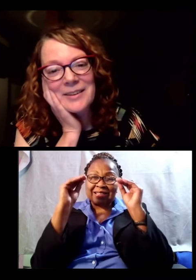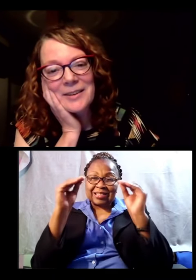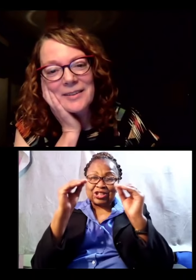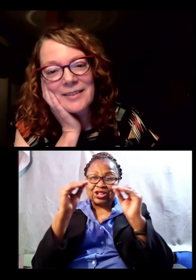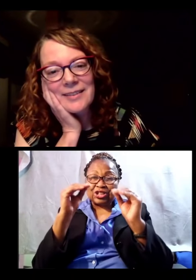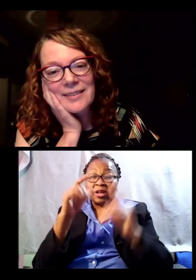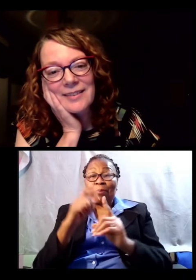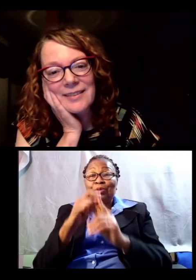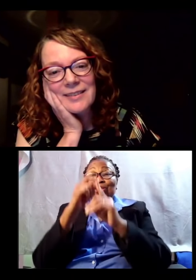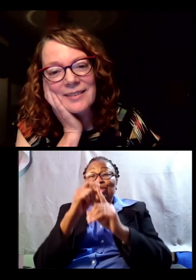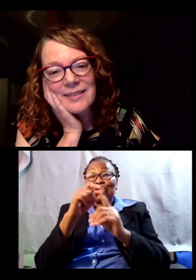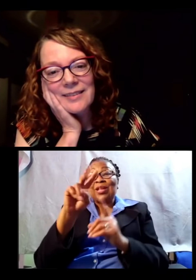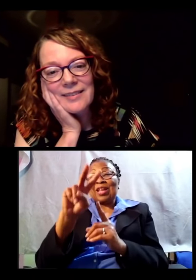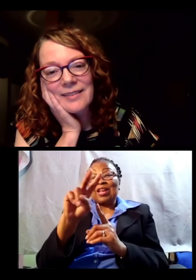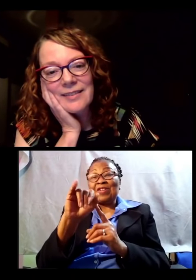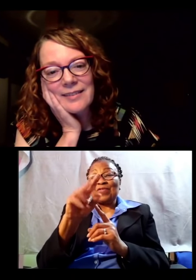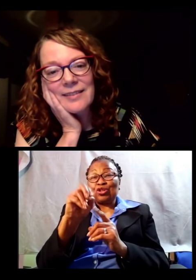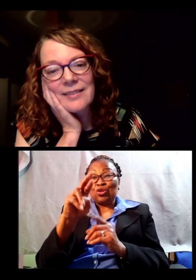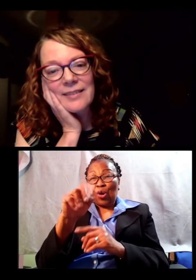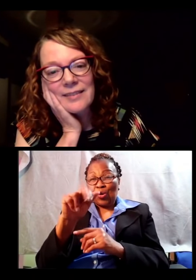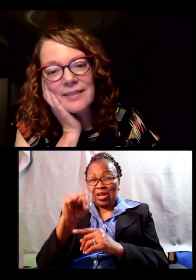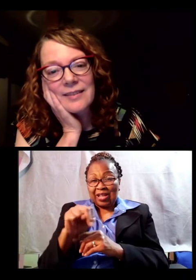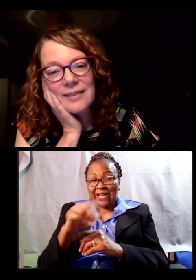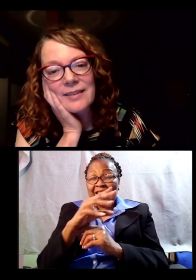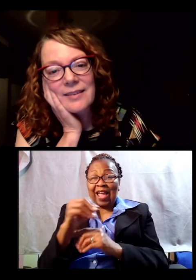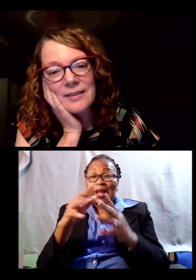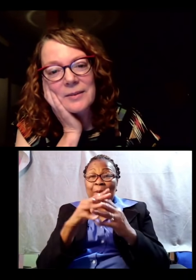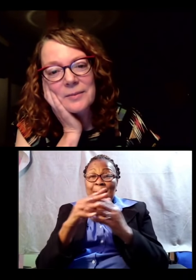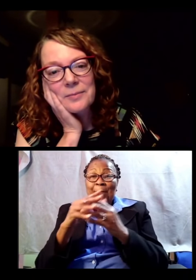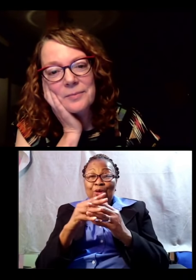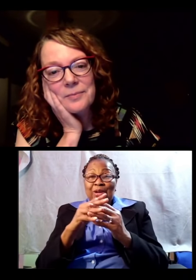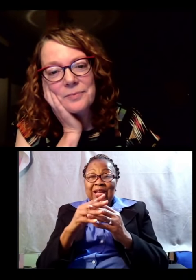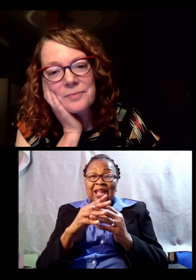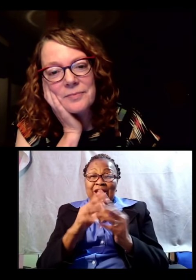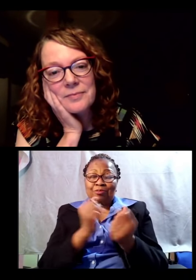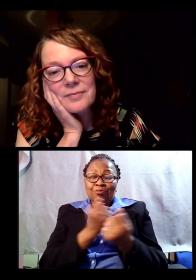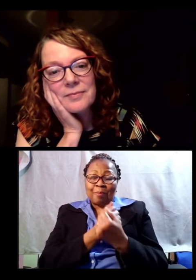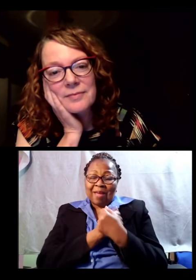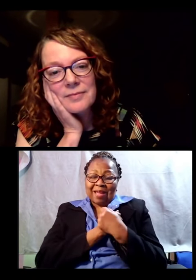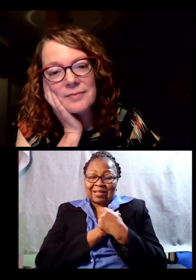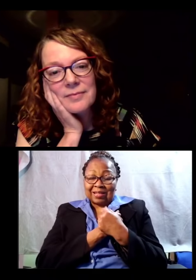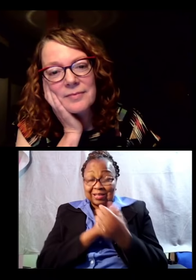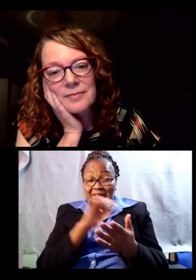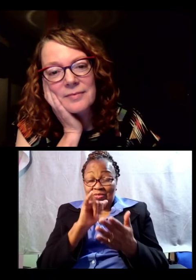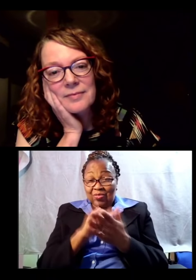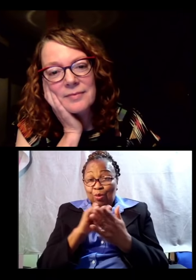Victorian and American Romantics, which are the things I know a bit about.